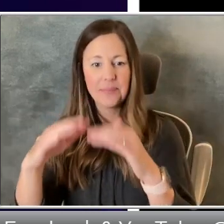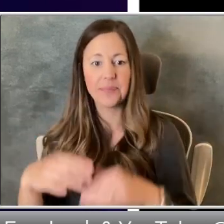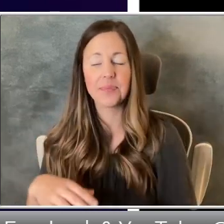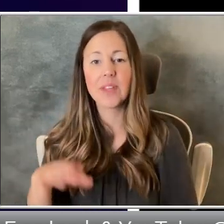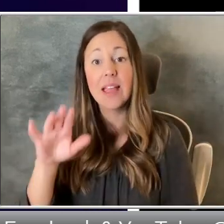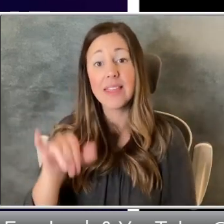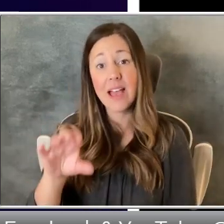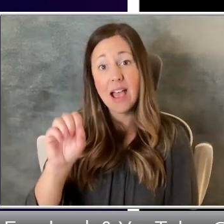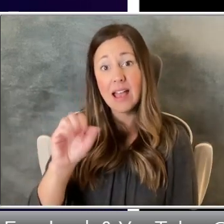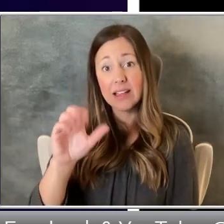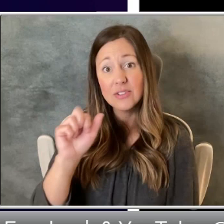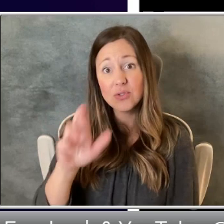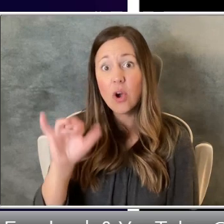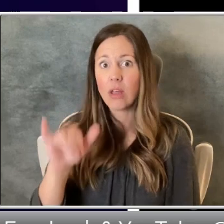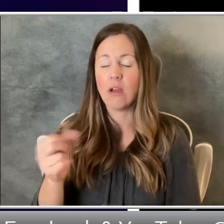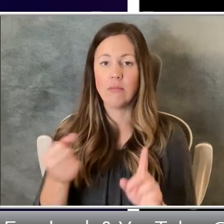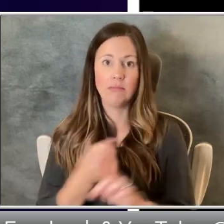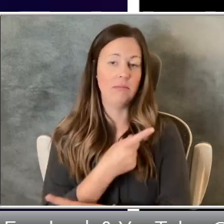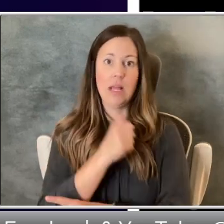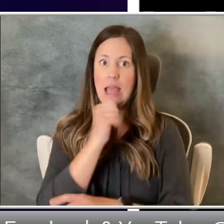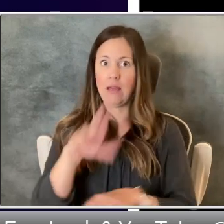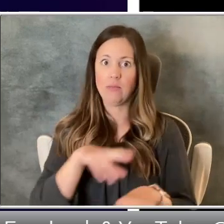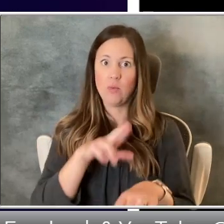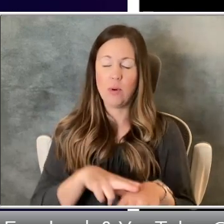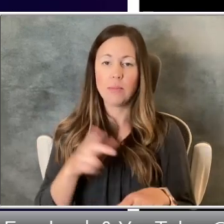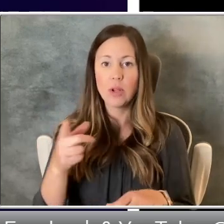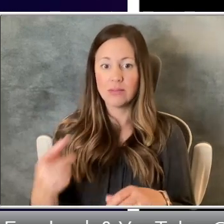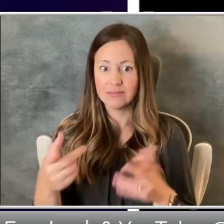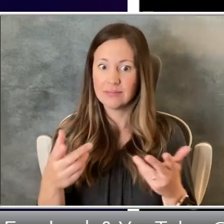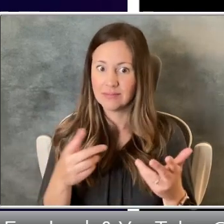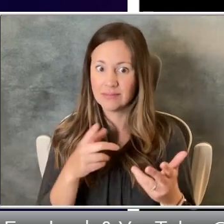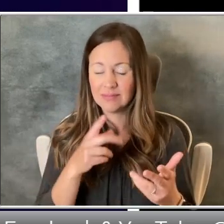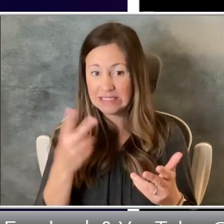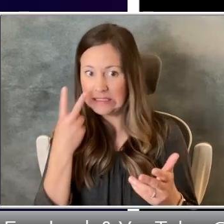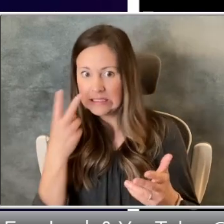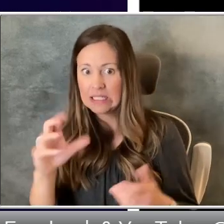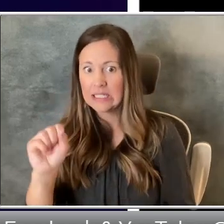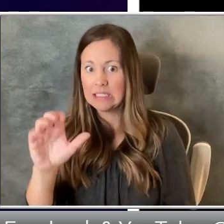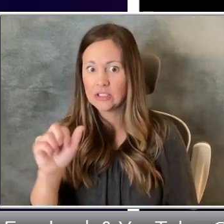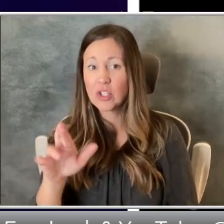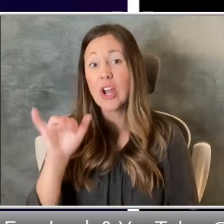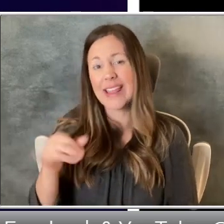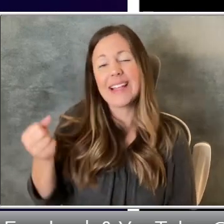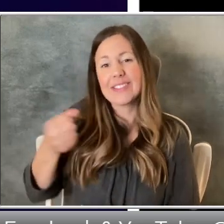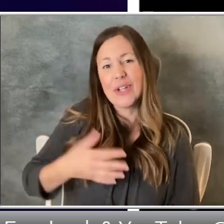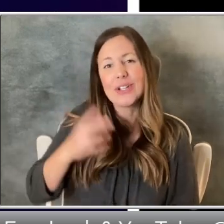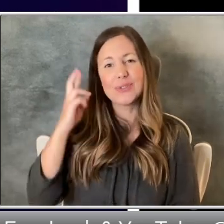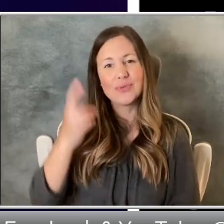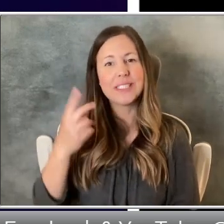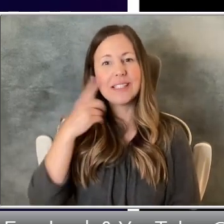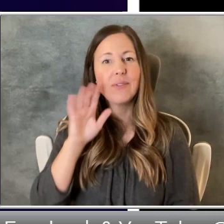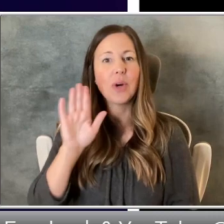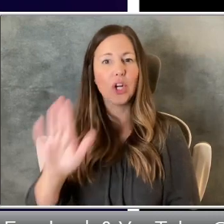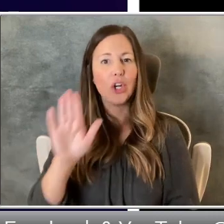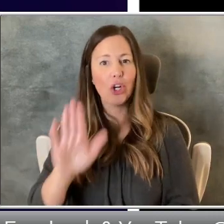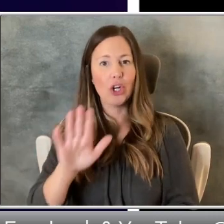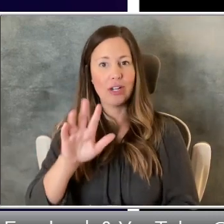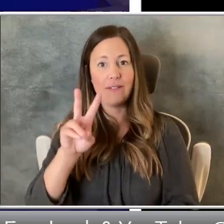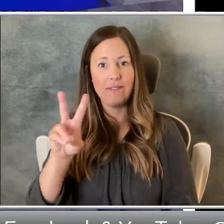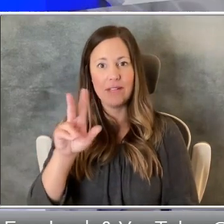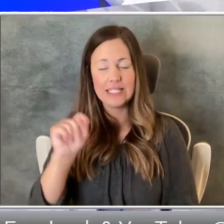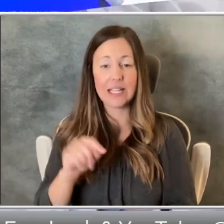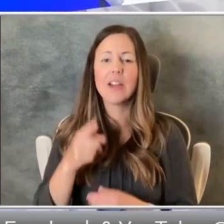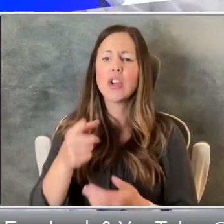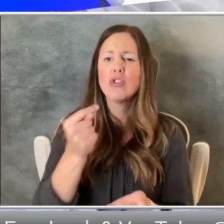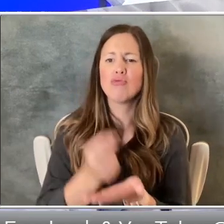area that was abnormal and demonstrated scar, and this was the cause for her ventricular tachycardia. You treated her with something called